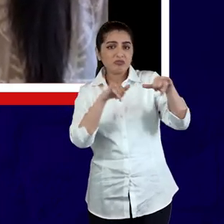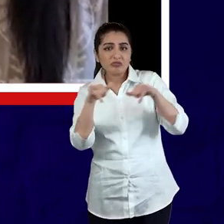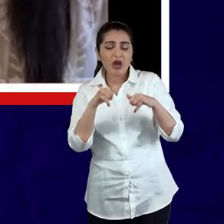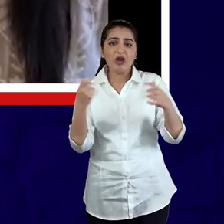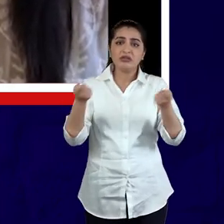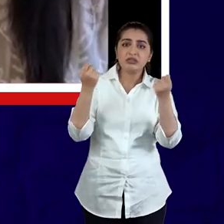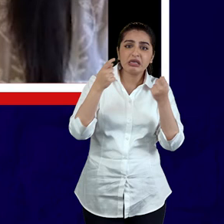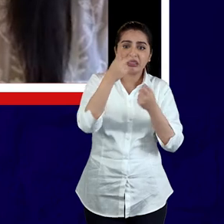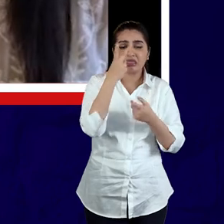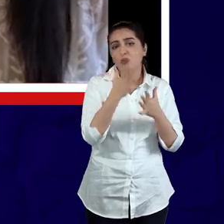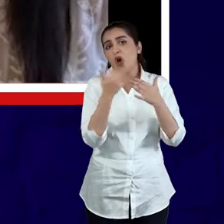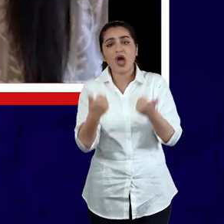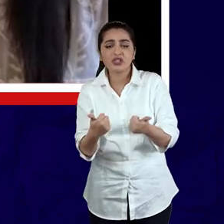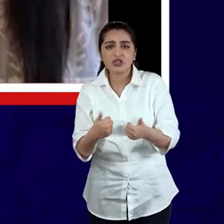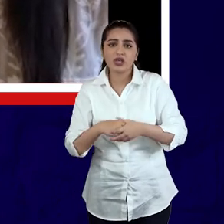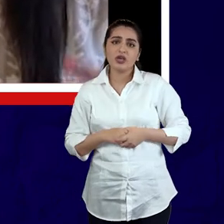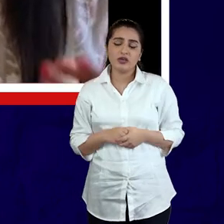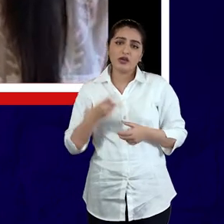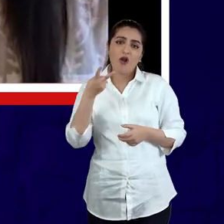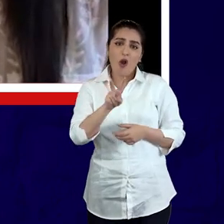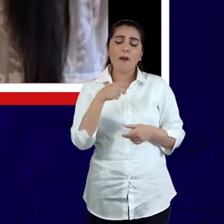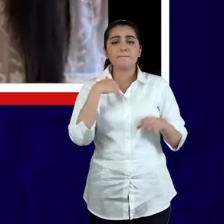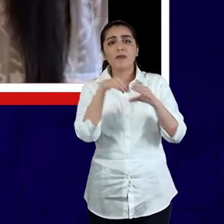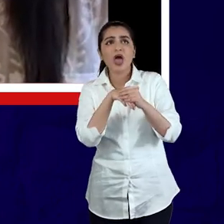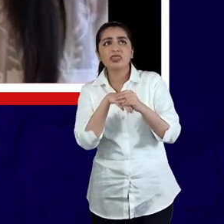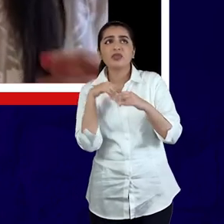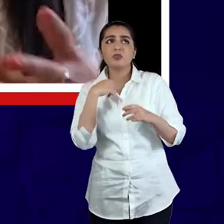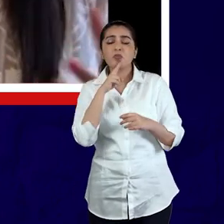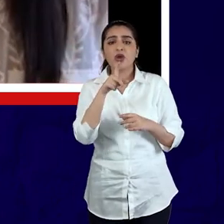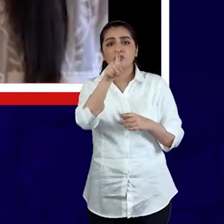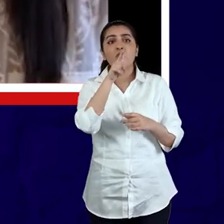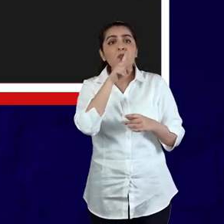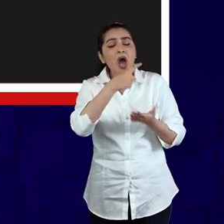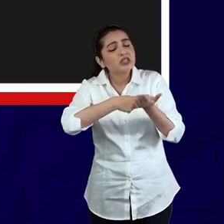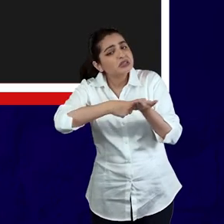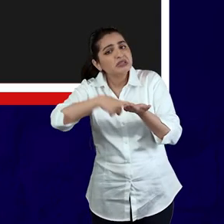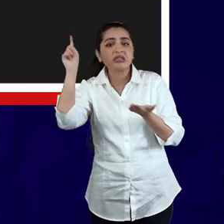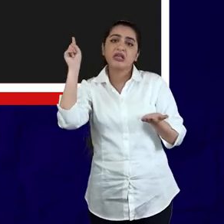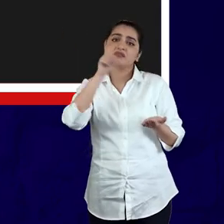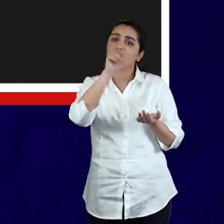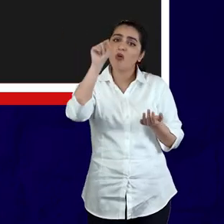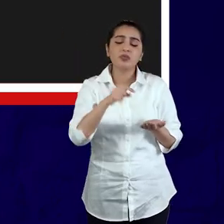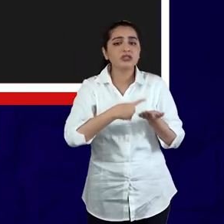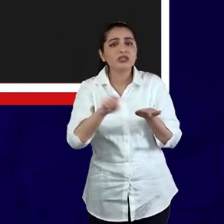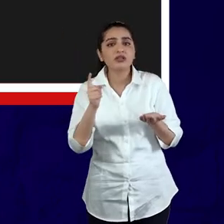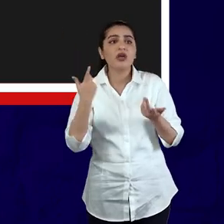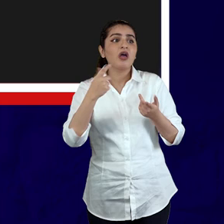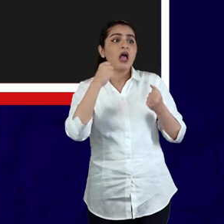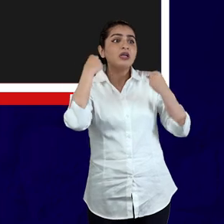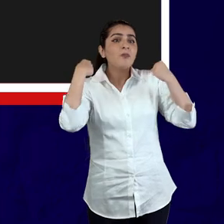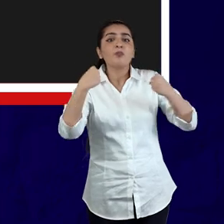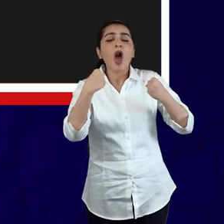architecture movements and things like that. But again, to the sentiment, and I completely agree with you, the real empowerment is that